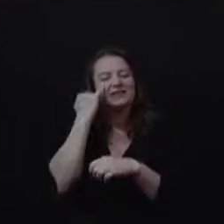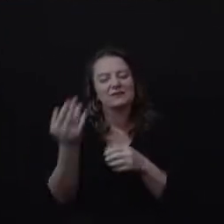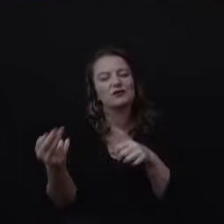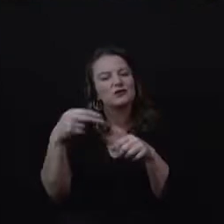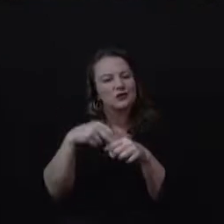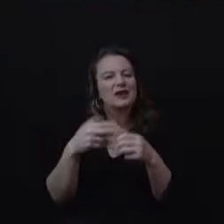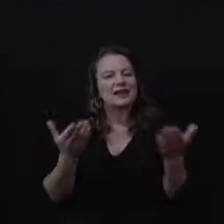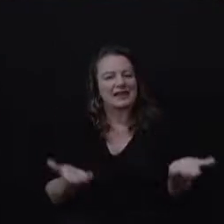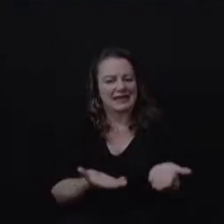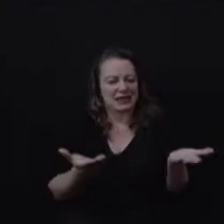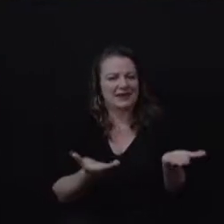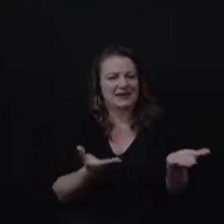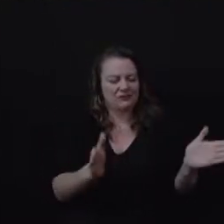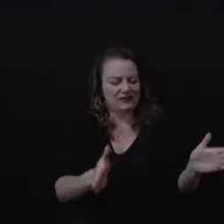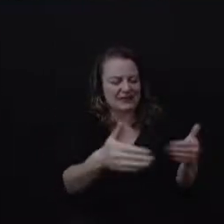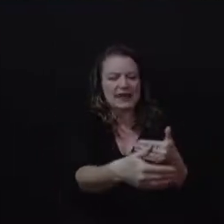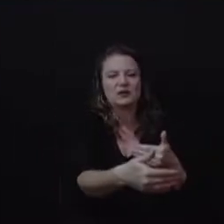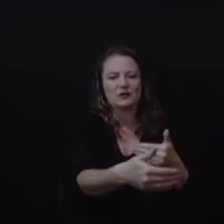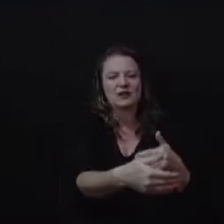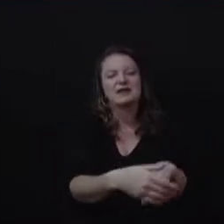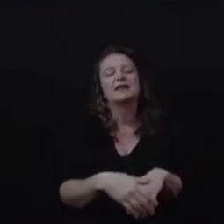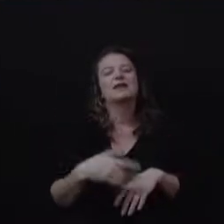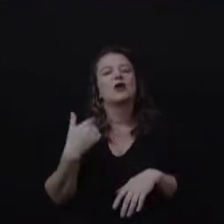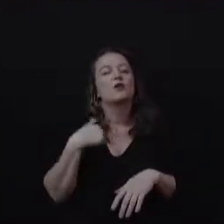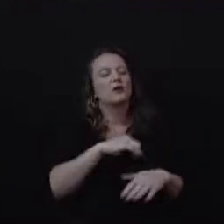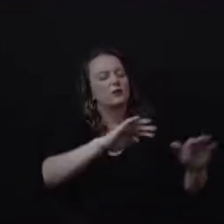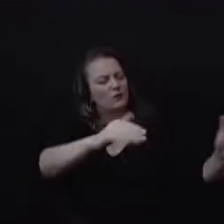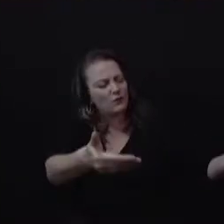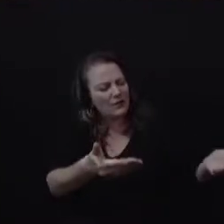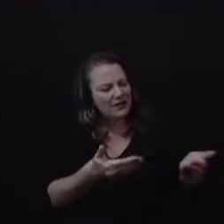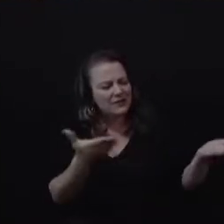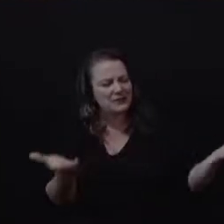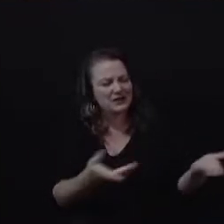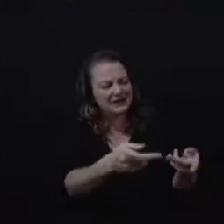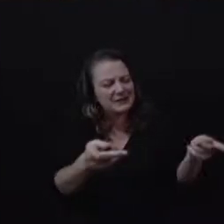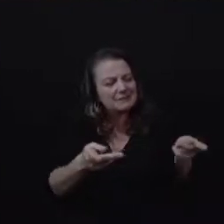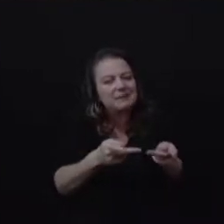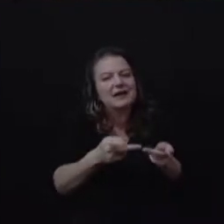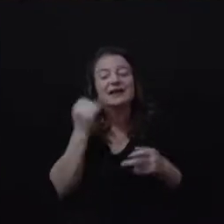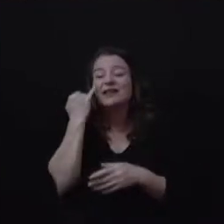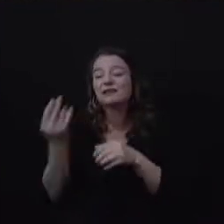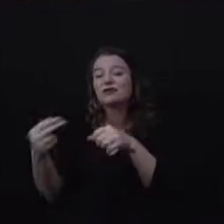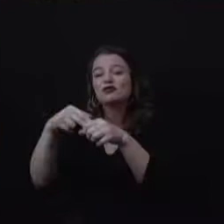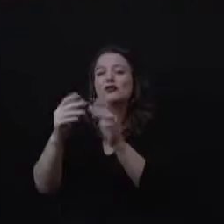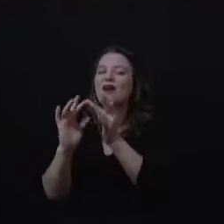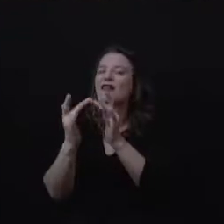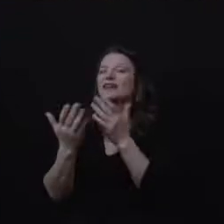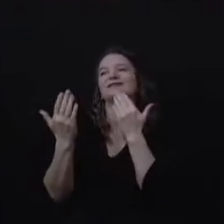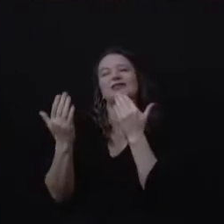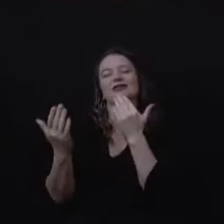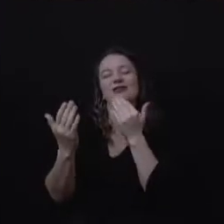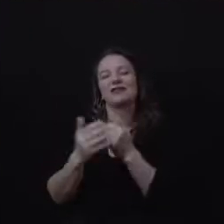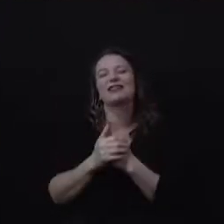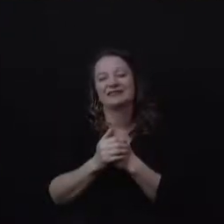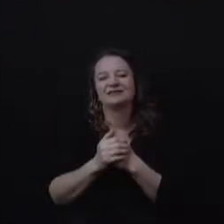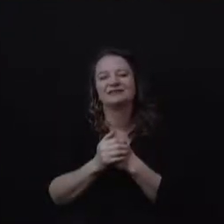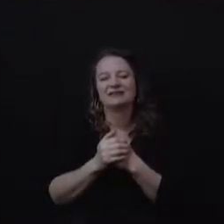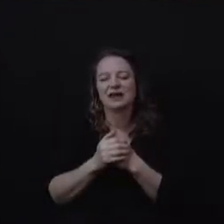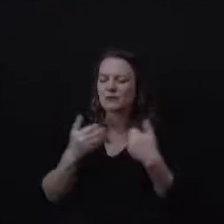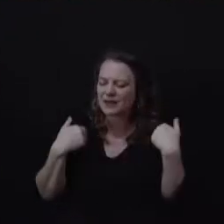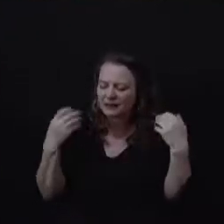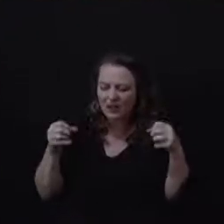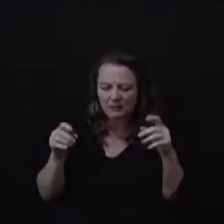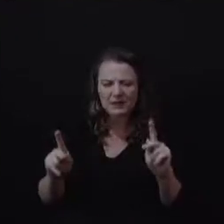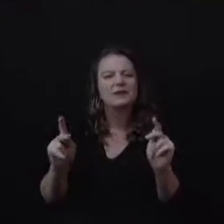with us here in this sanctuary, we welcome you in this space. If you are joining with us online, we are so grateful to get an opportunity